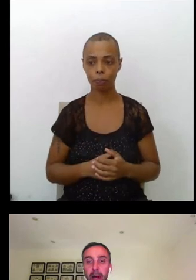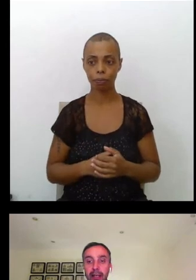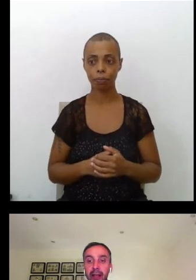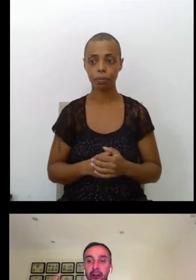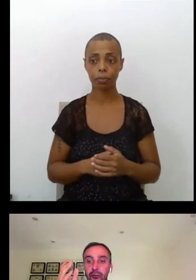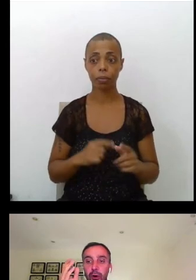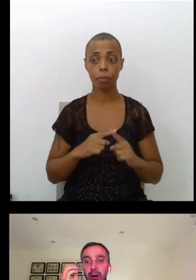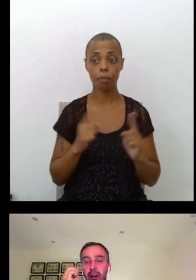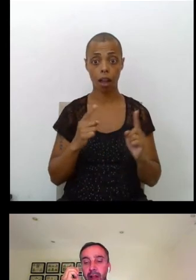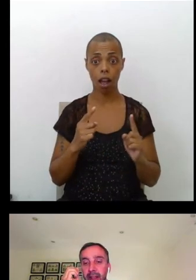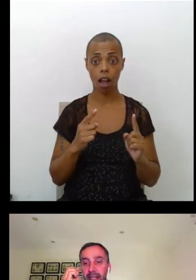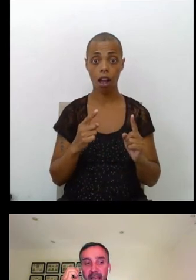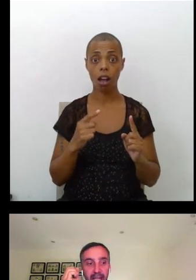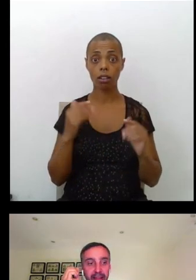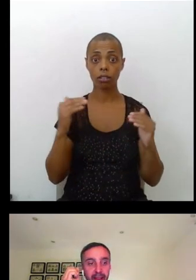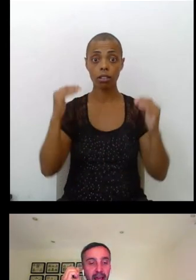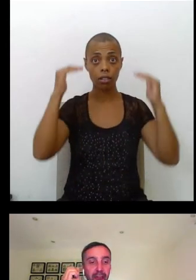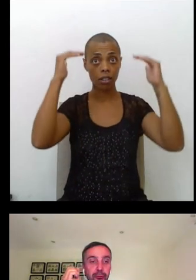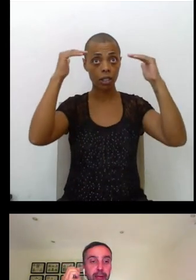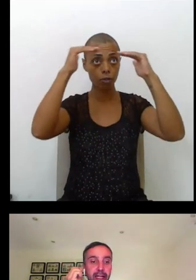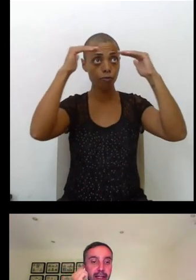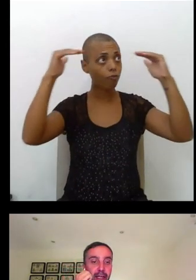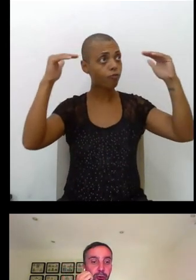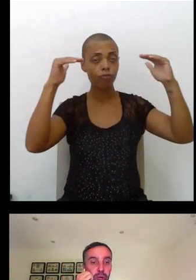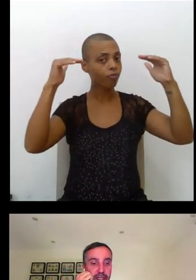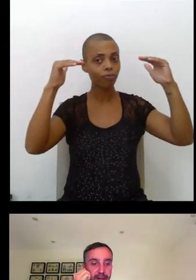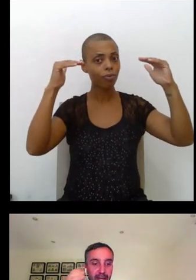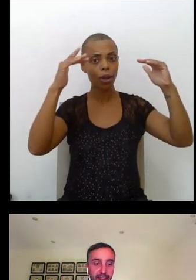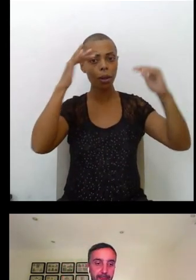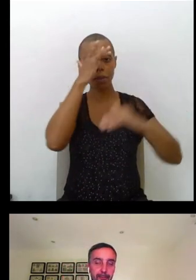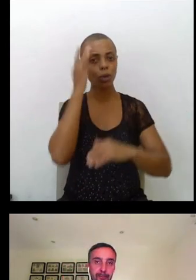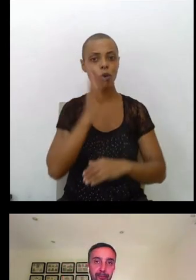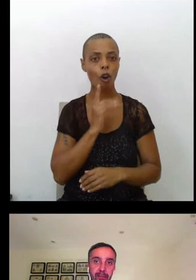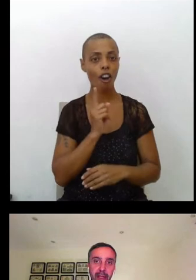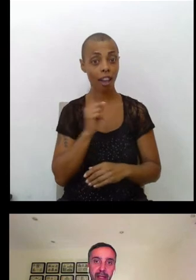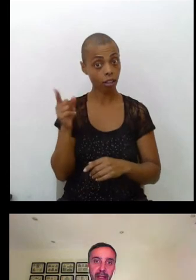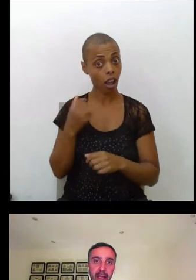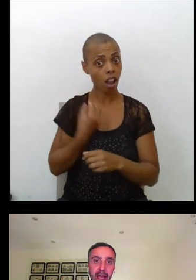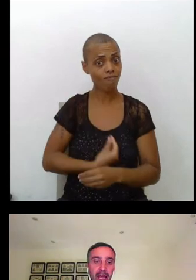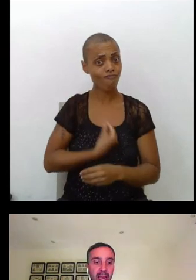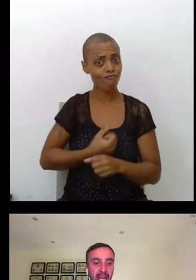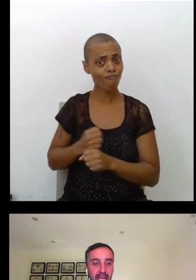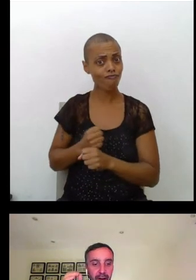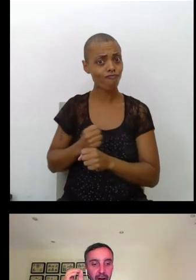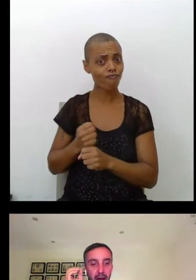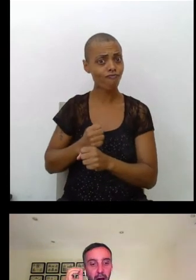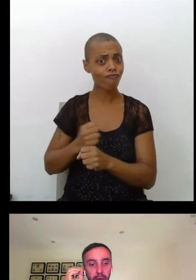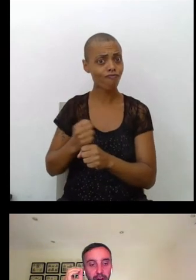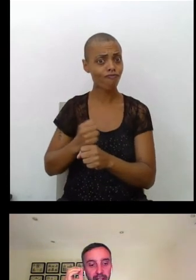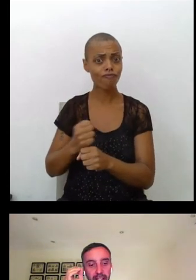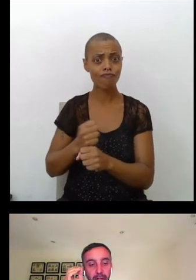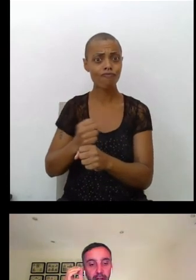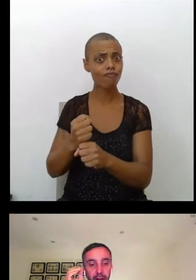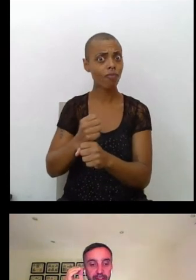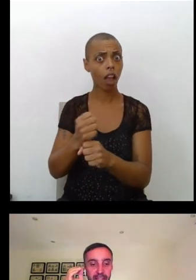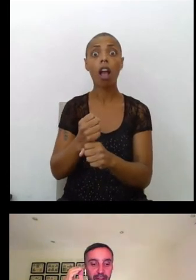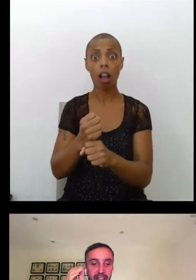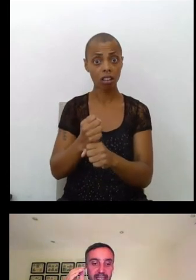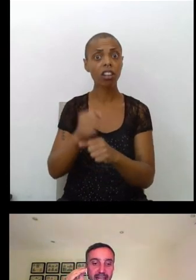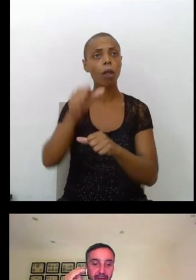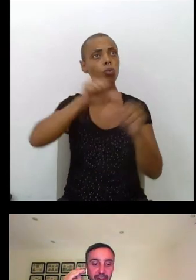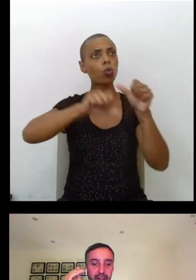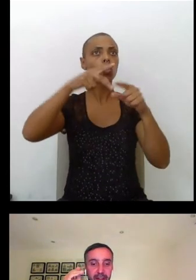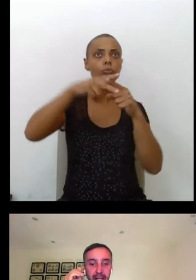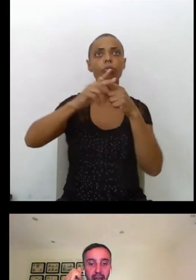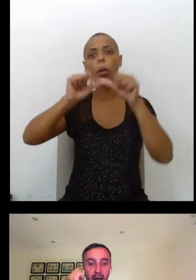the architect occupied for decades and repeatedly redesigned here over a total of